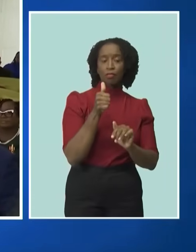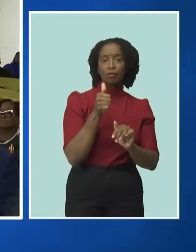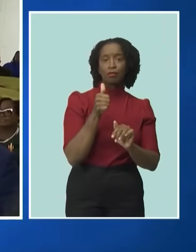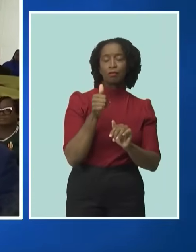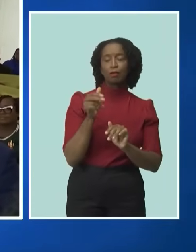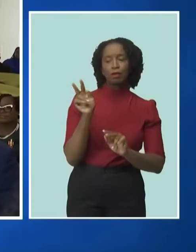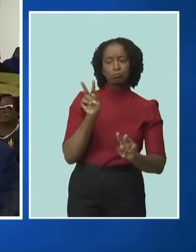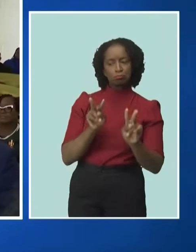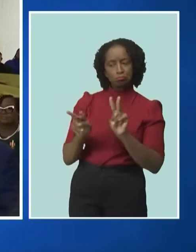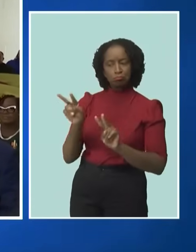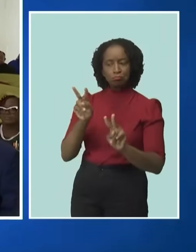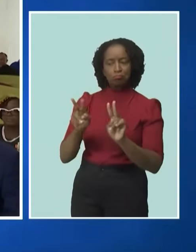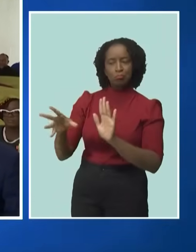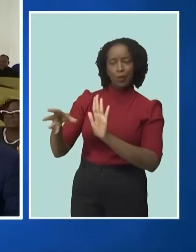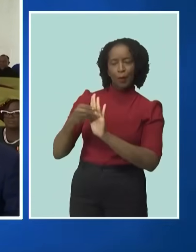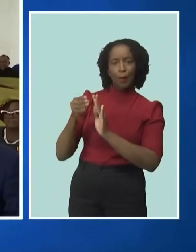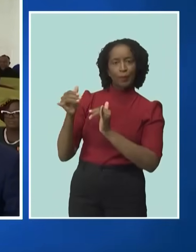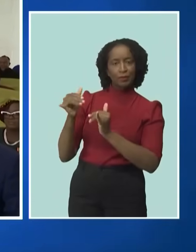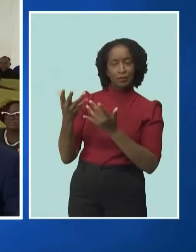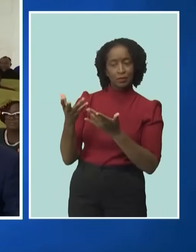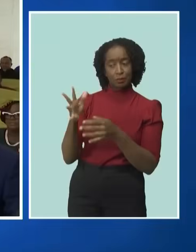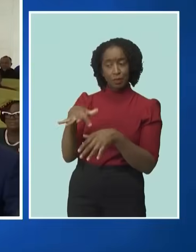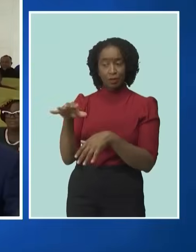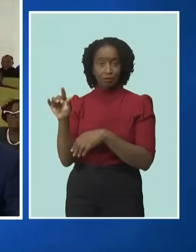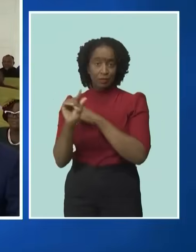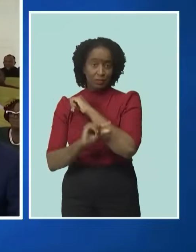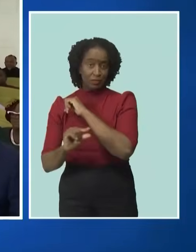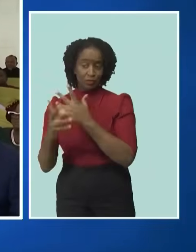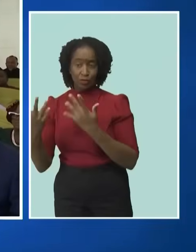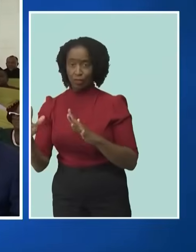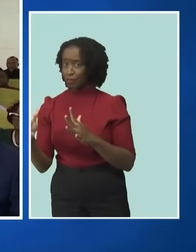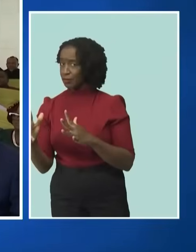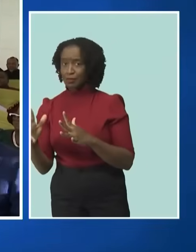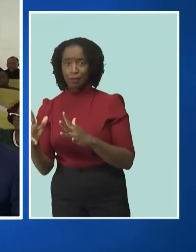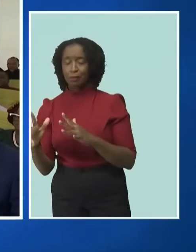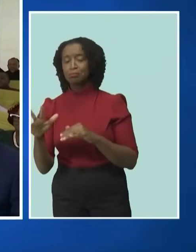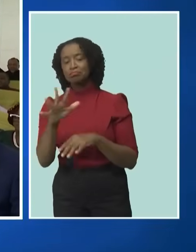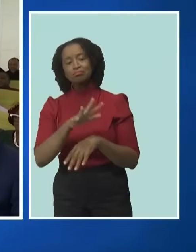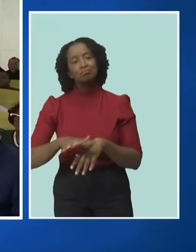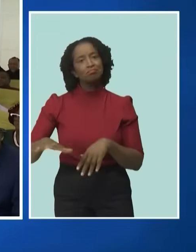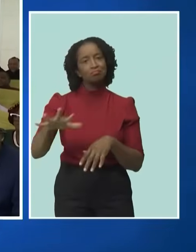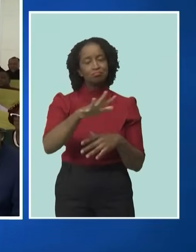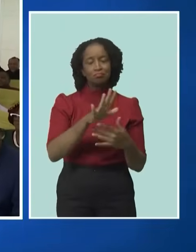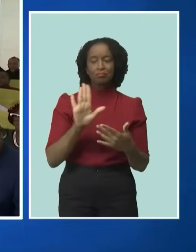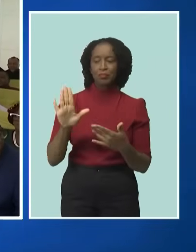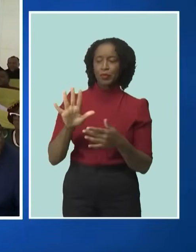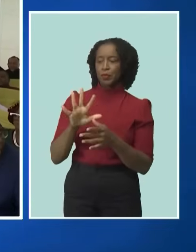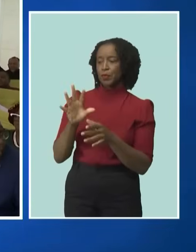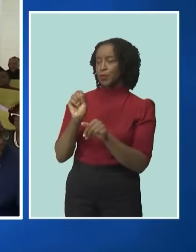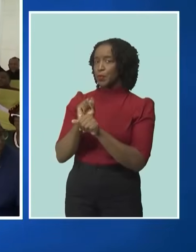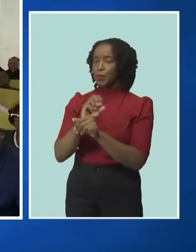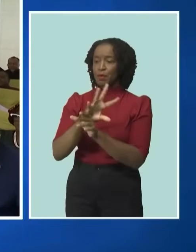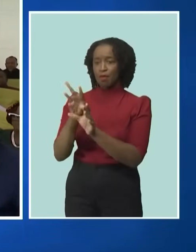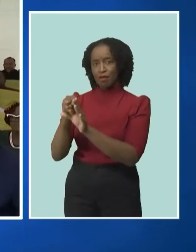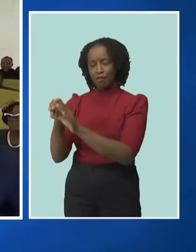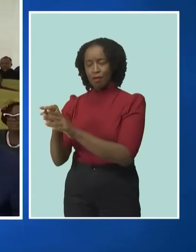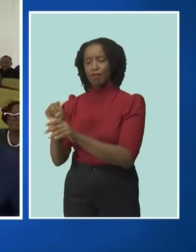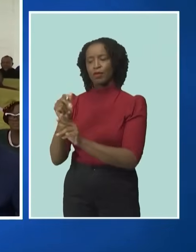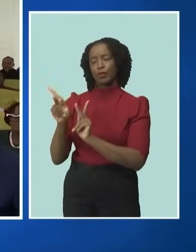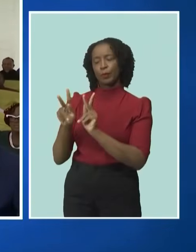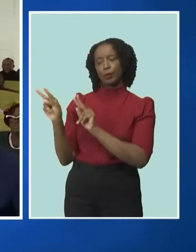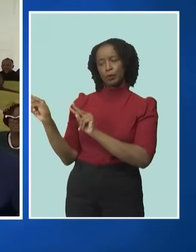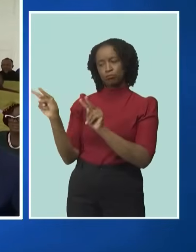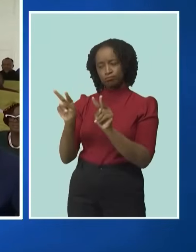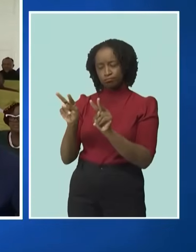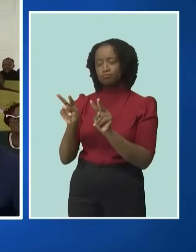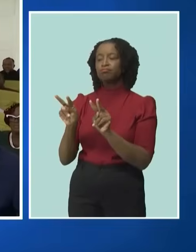George community, but to inspire others in your respective disciplines, in your respective communities, to be able to not only